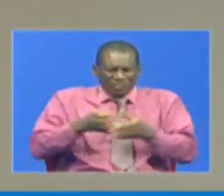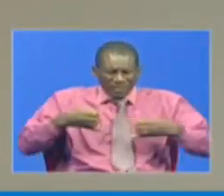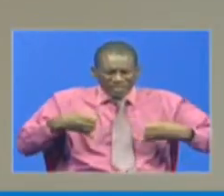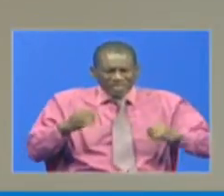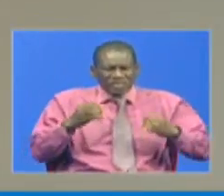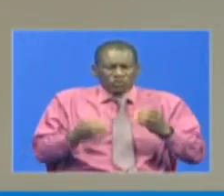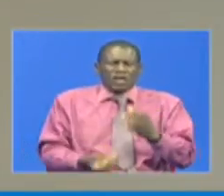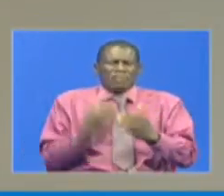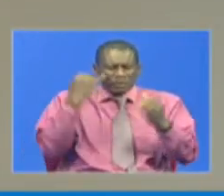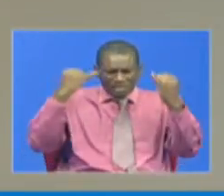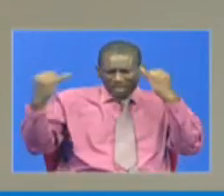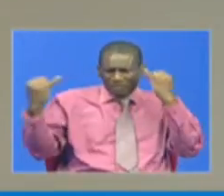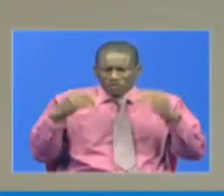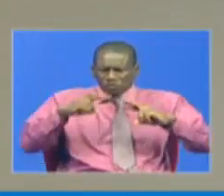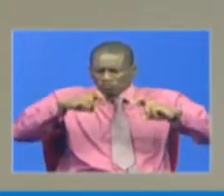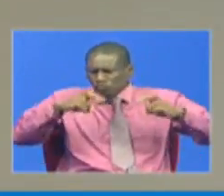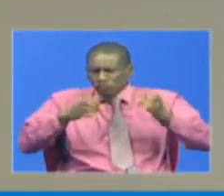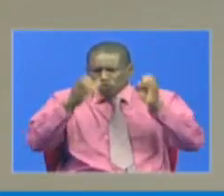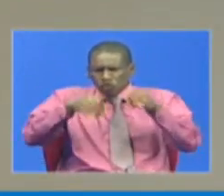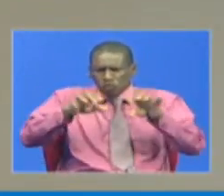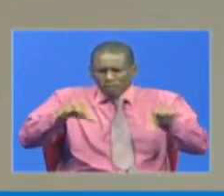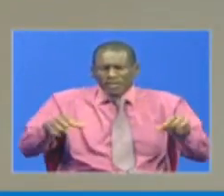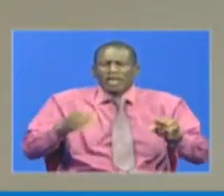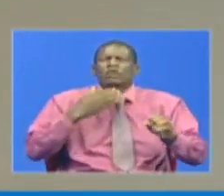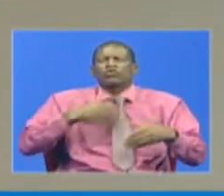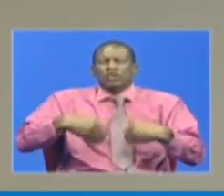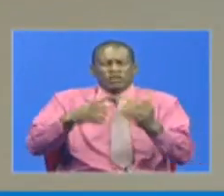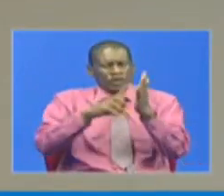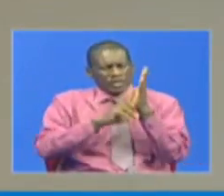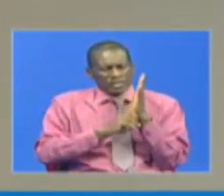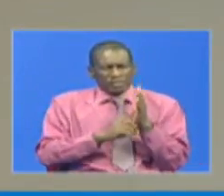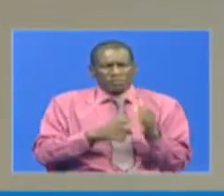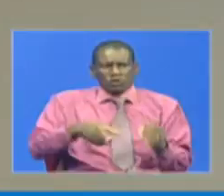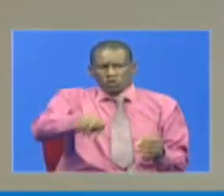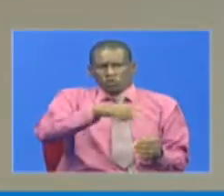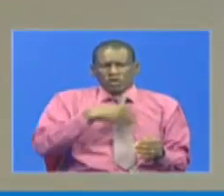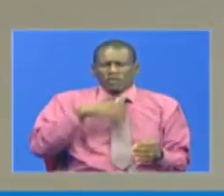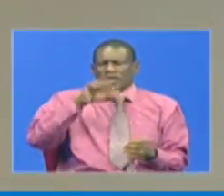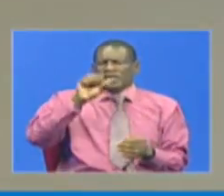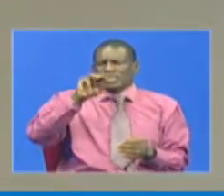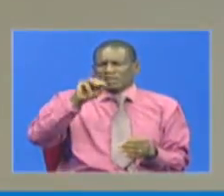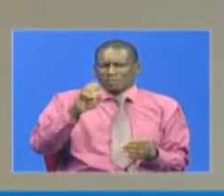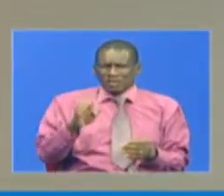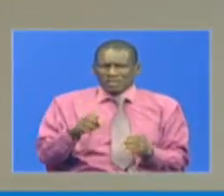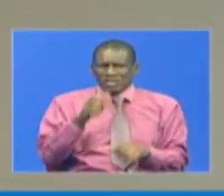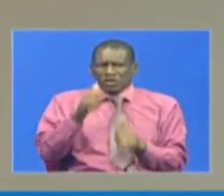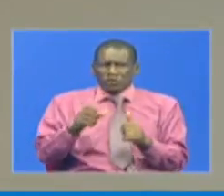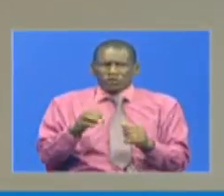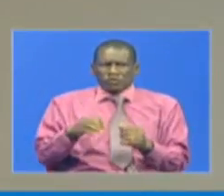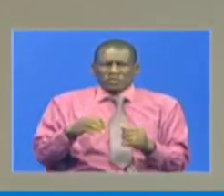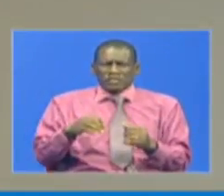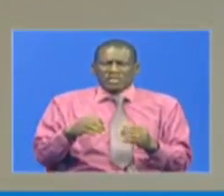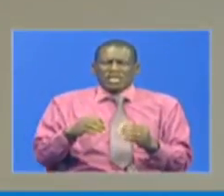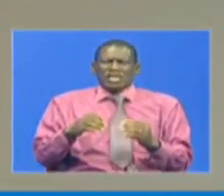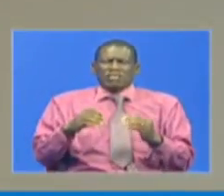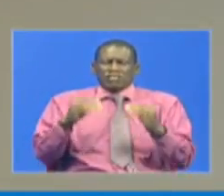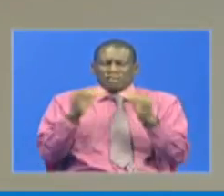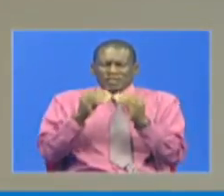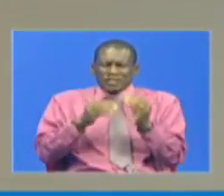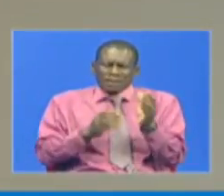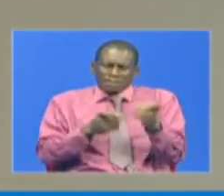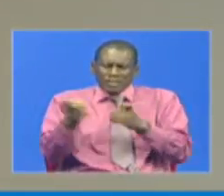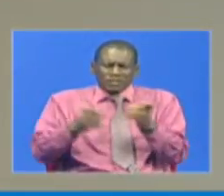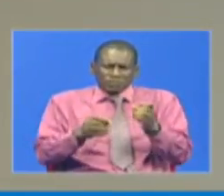trying to find new markets. So I'm just going to give an example. There is an SME that was in the event management space. And as